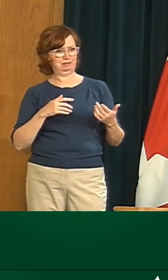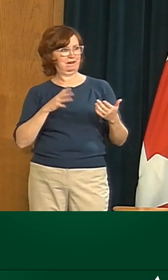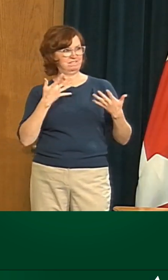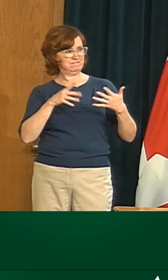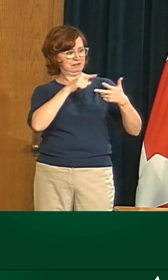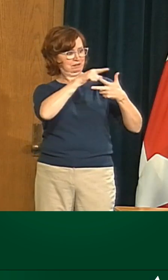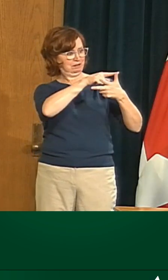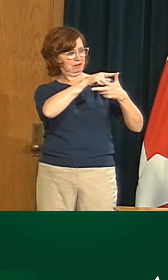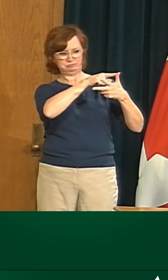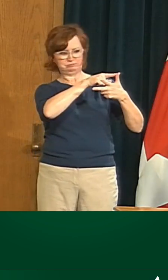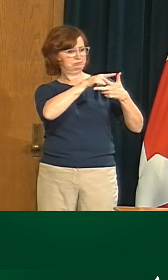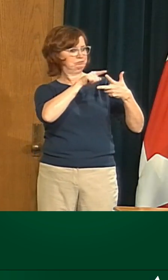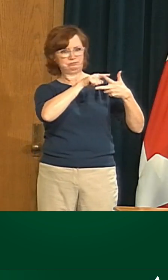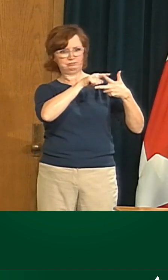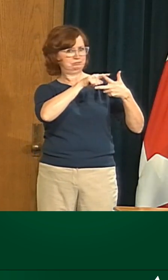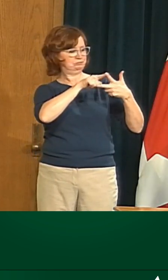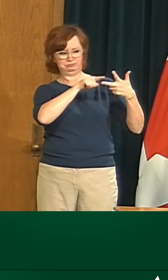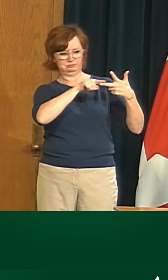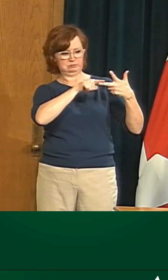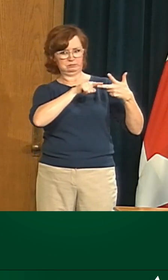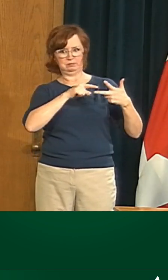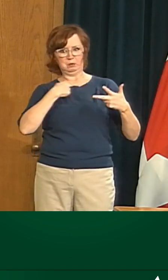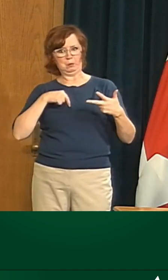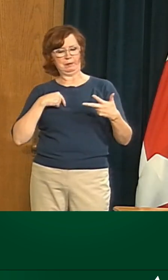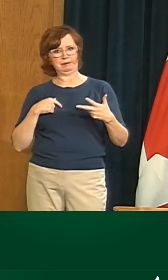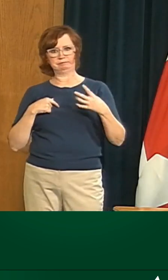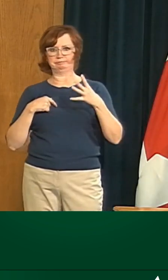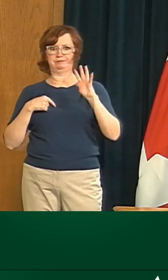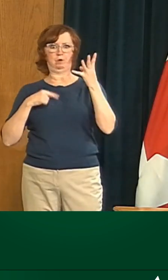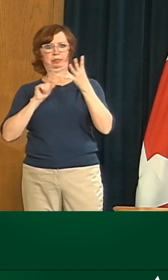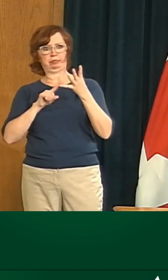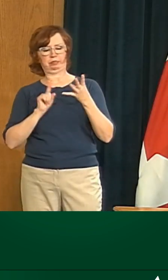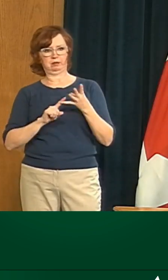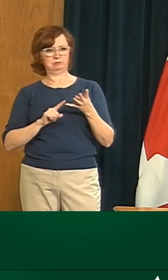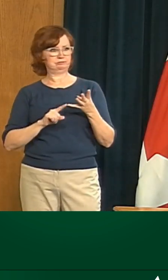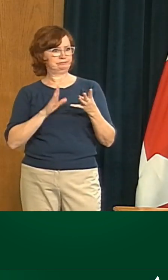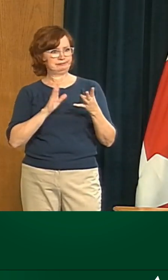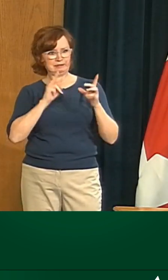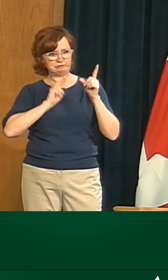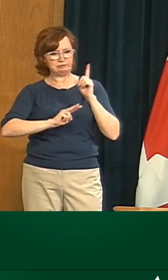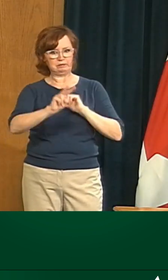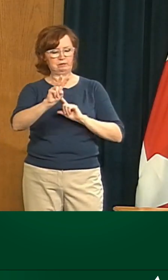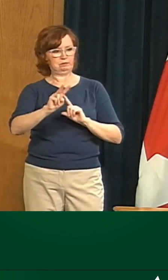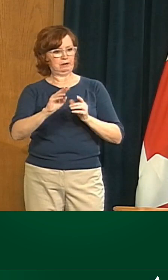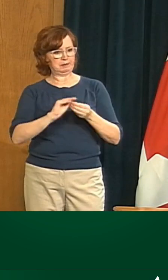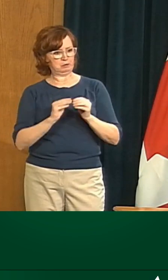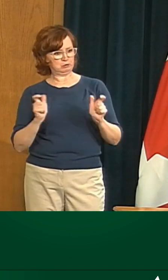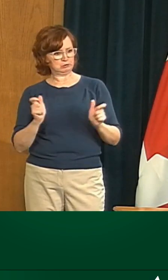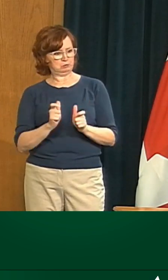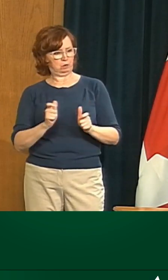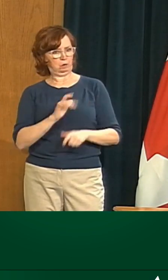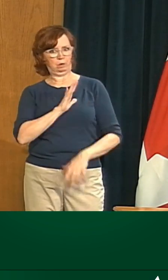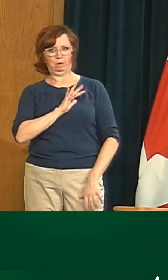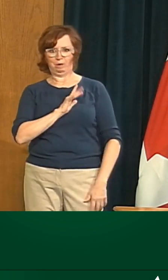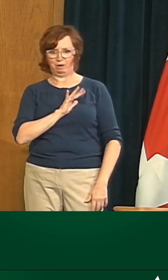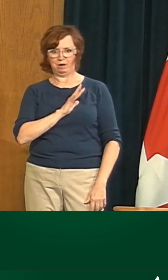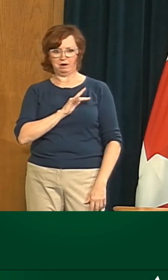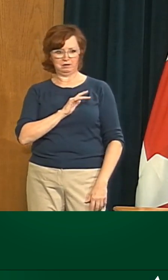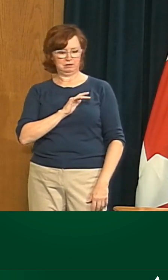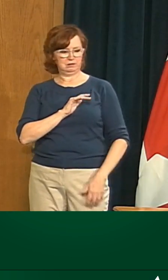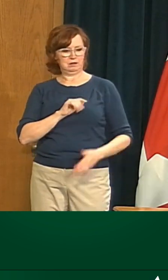very reassuring. But as we reopen sectors, we need to keep the curve flat. And like the Premier